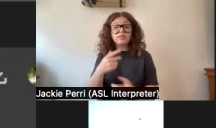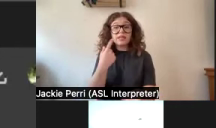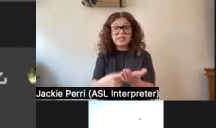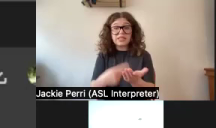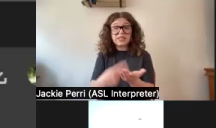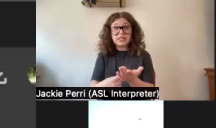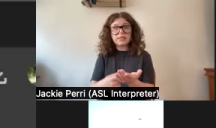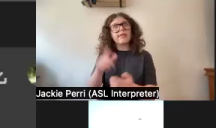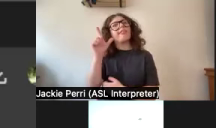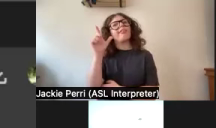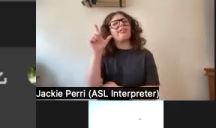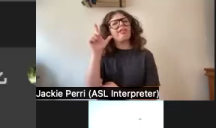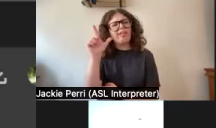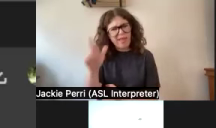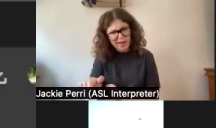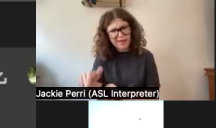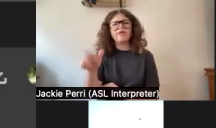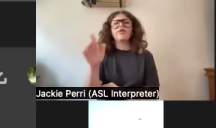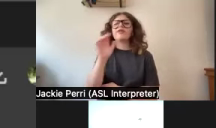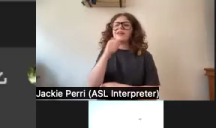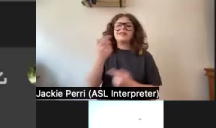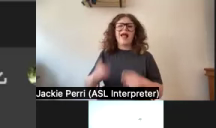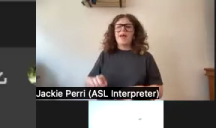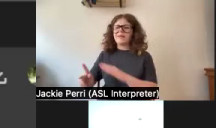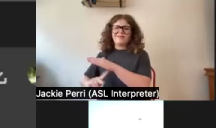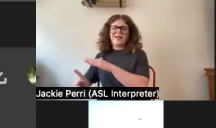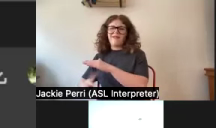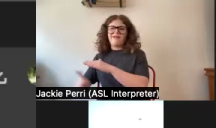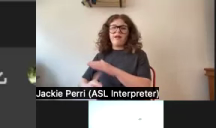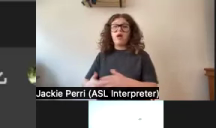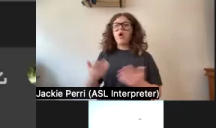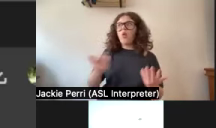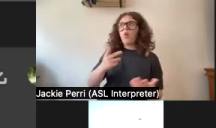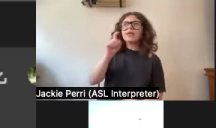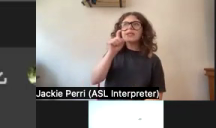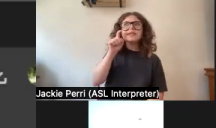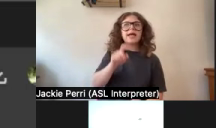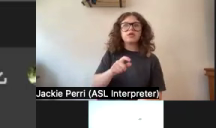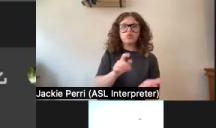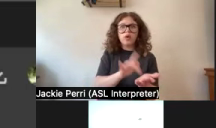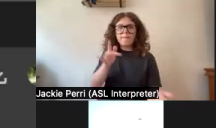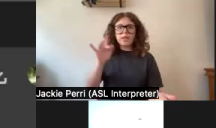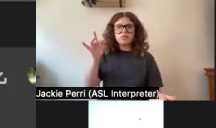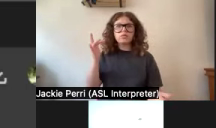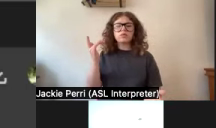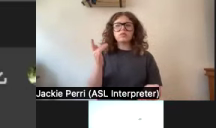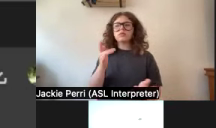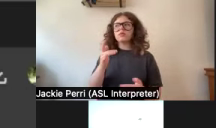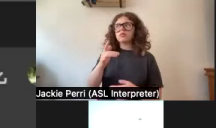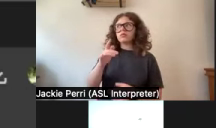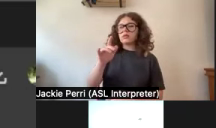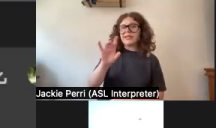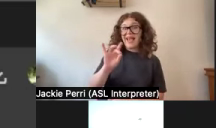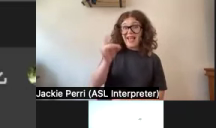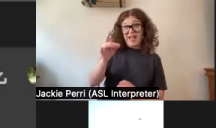later. When you're thinking about, okay, what is sexual abuse in 8th grade? You're starting to understand what can assault look like.